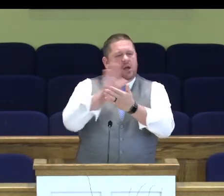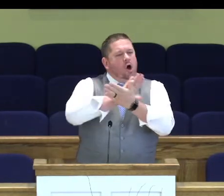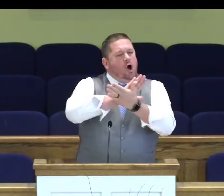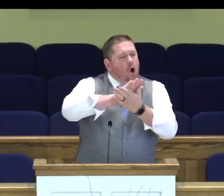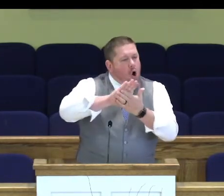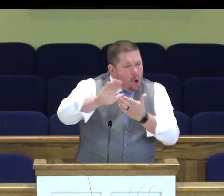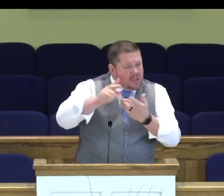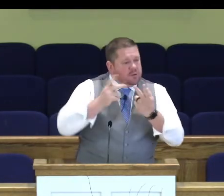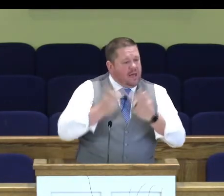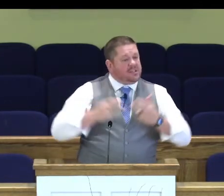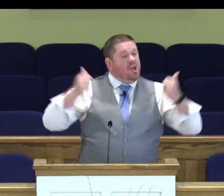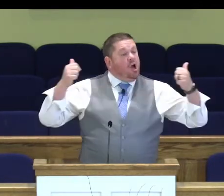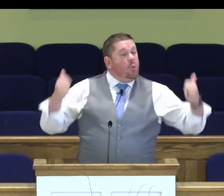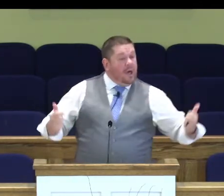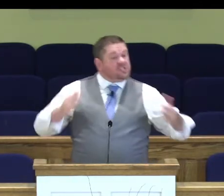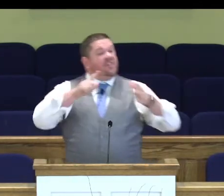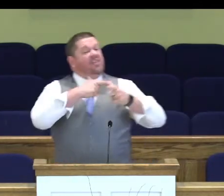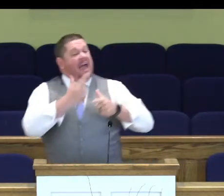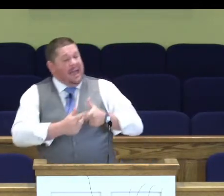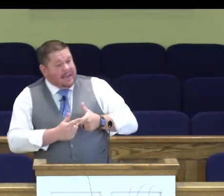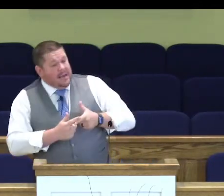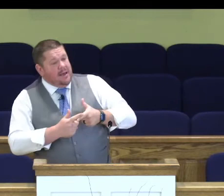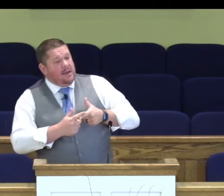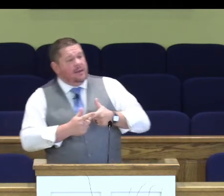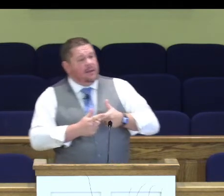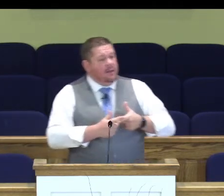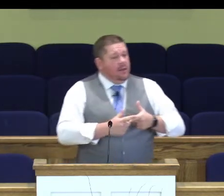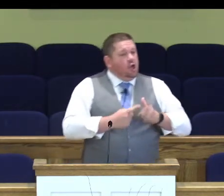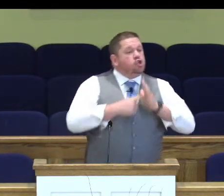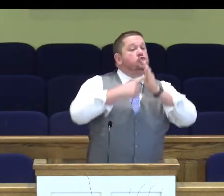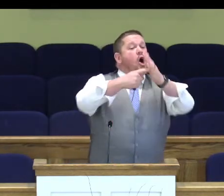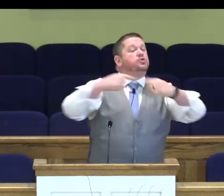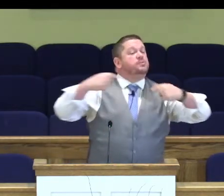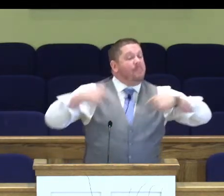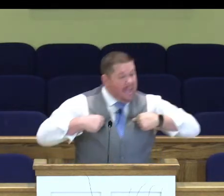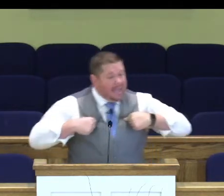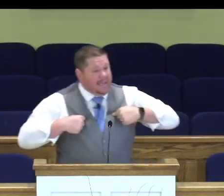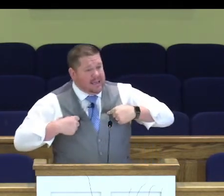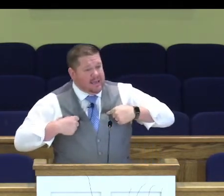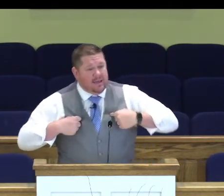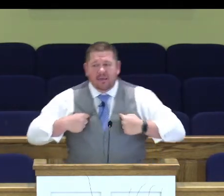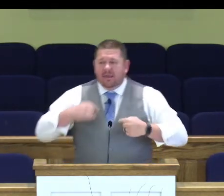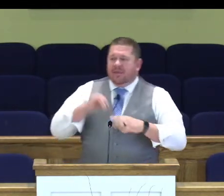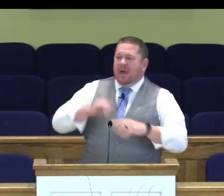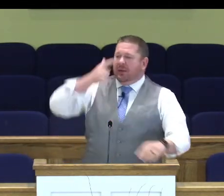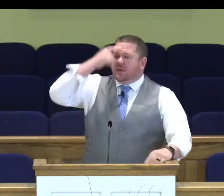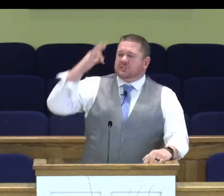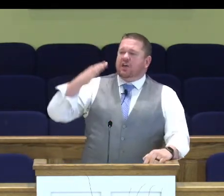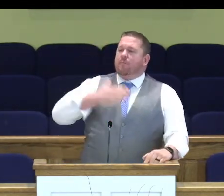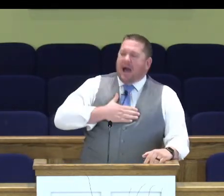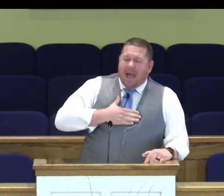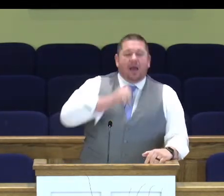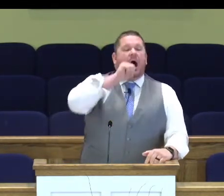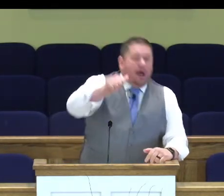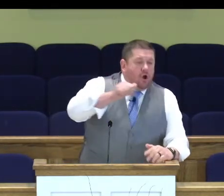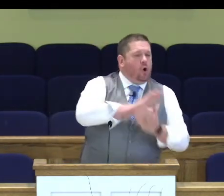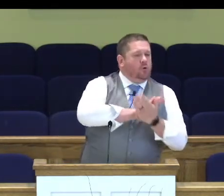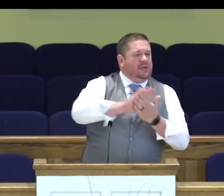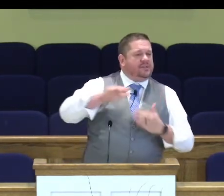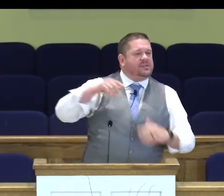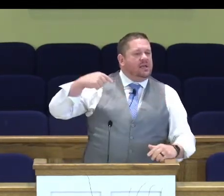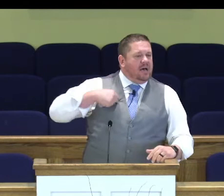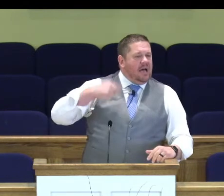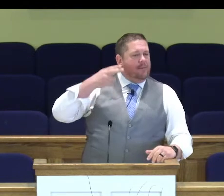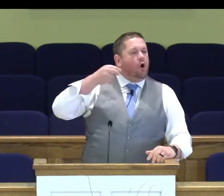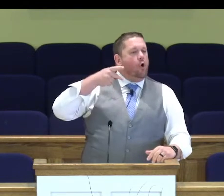perfectly holy place, which then shows me that because of my